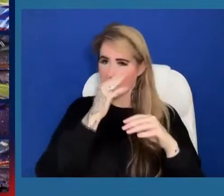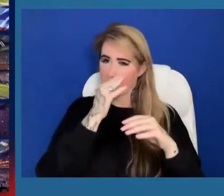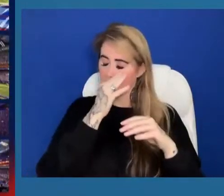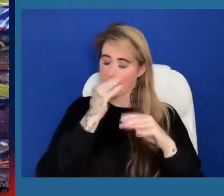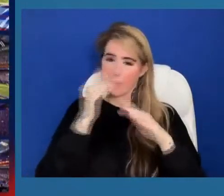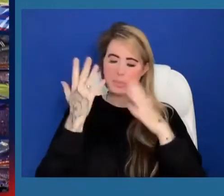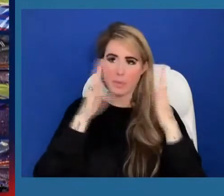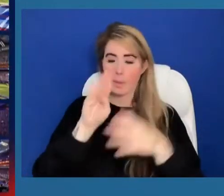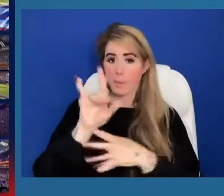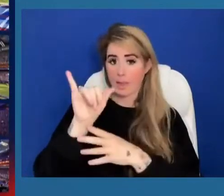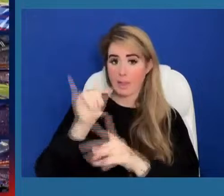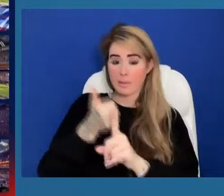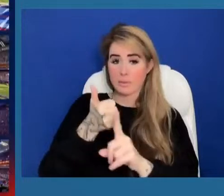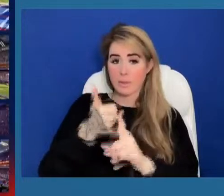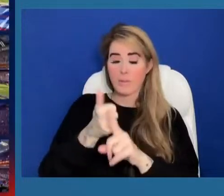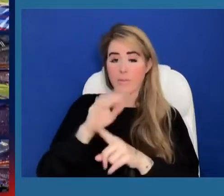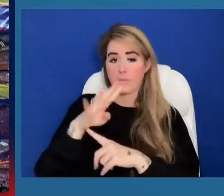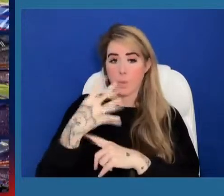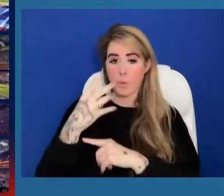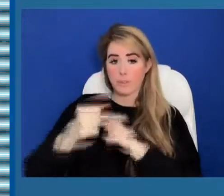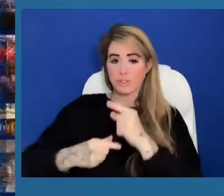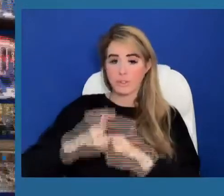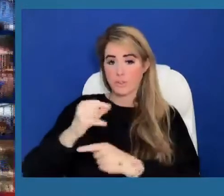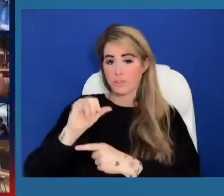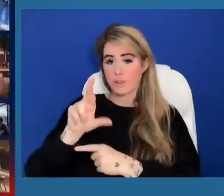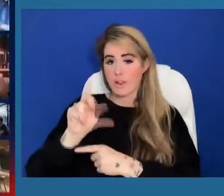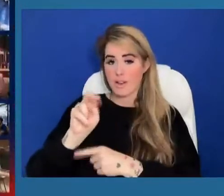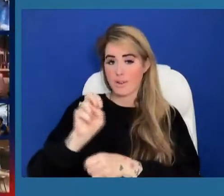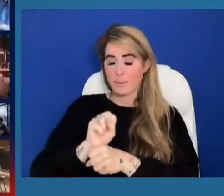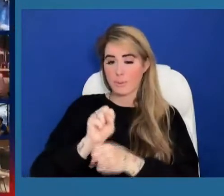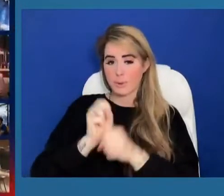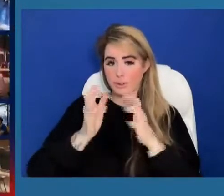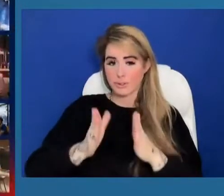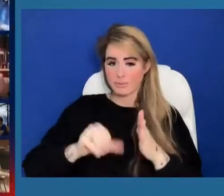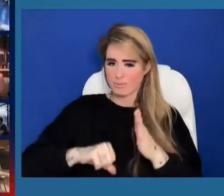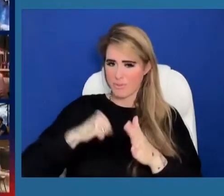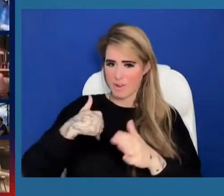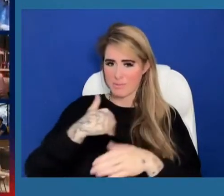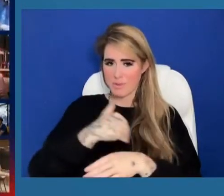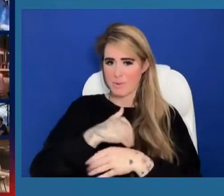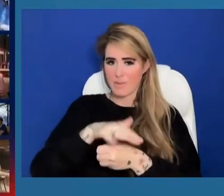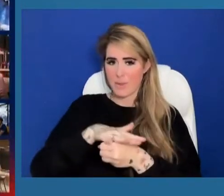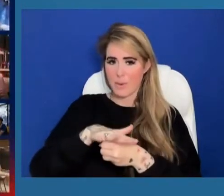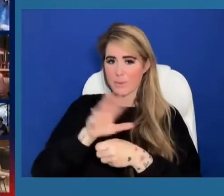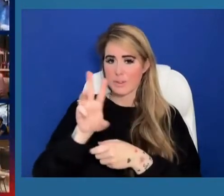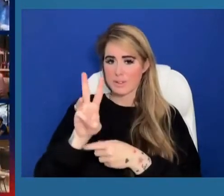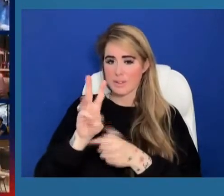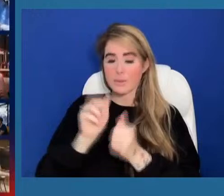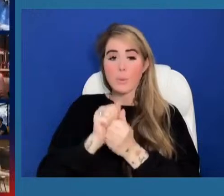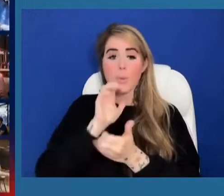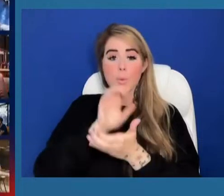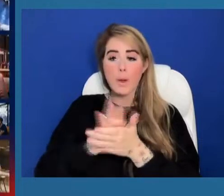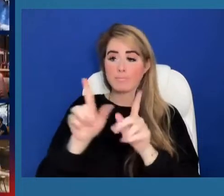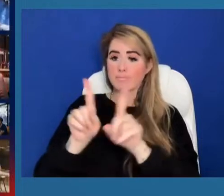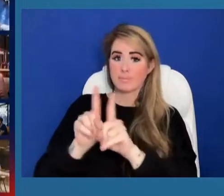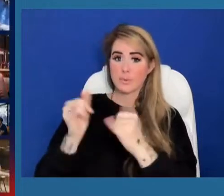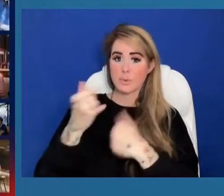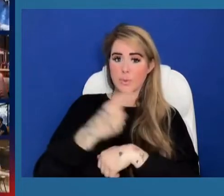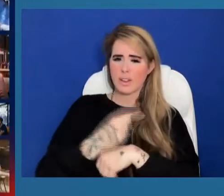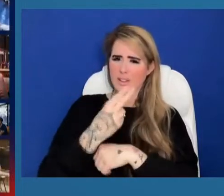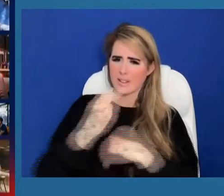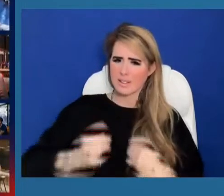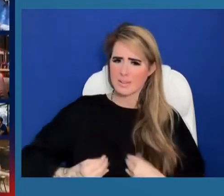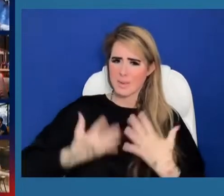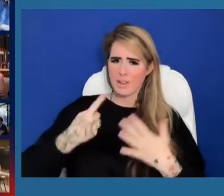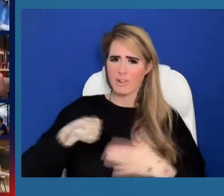Billy is a fourth-generation iron worker and a proud member of Local 6 who's here with his wife today. He's been an inspiration for everyone